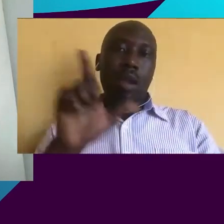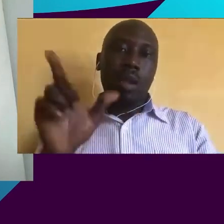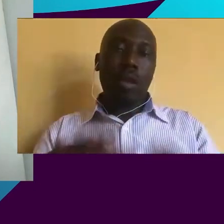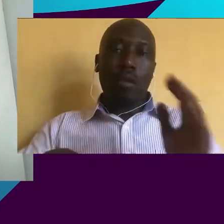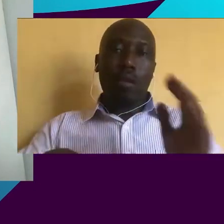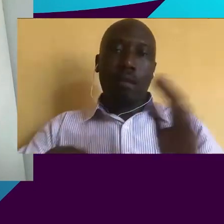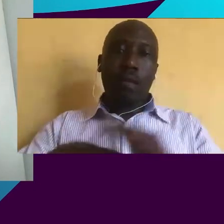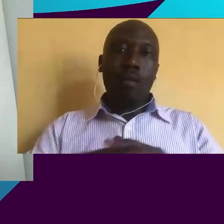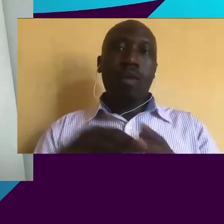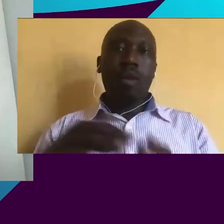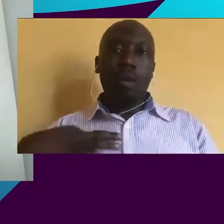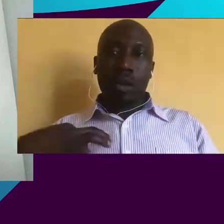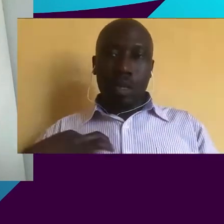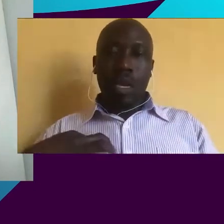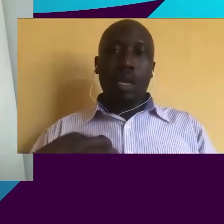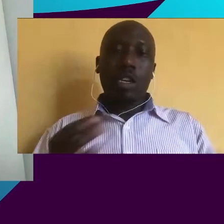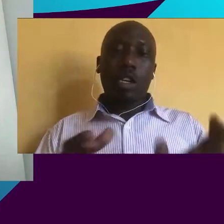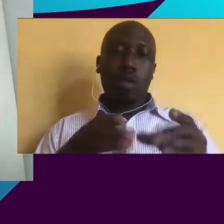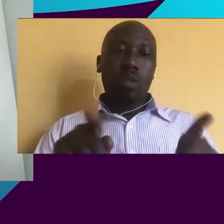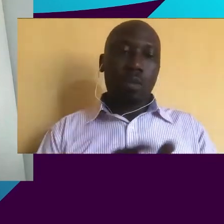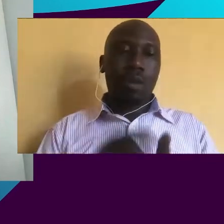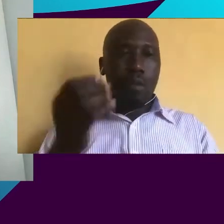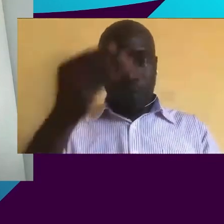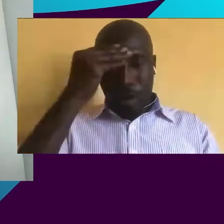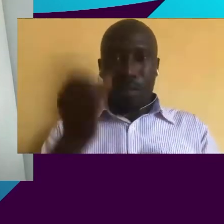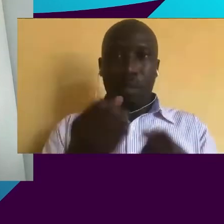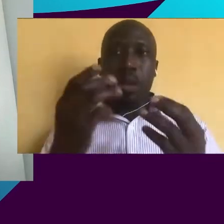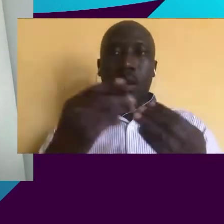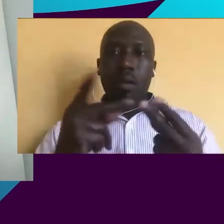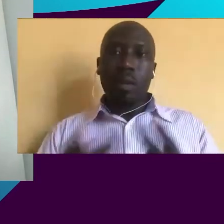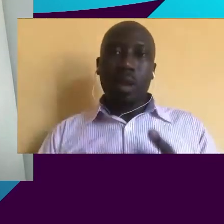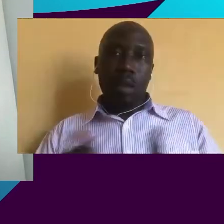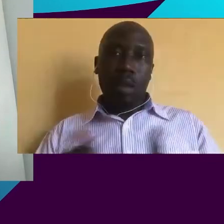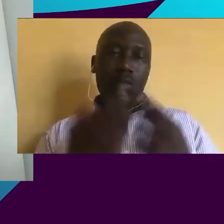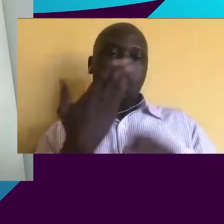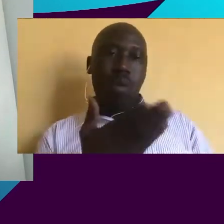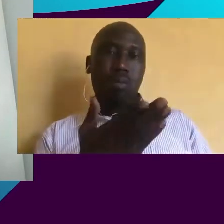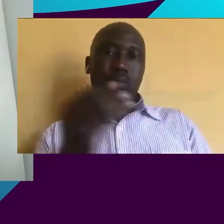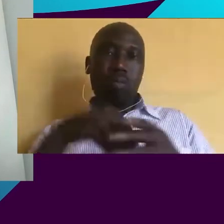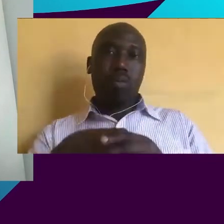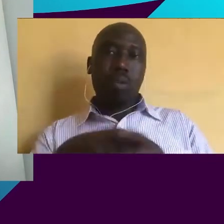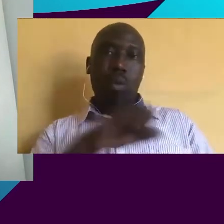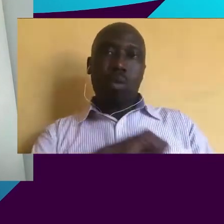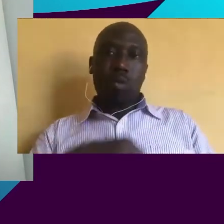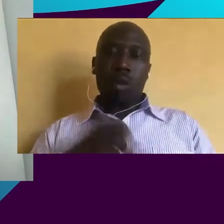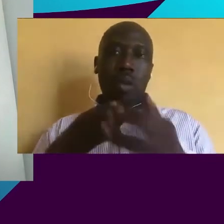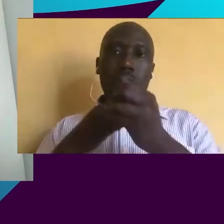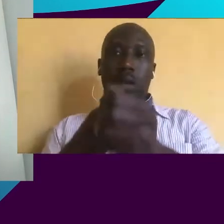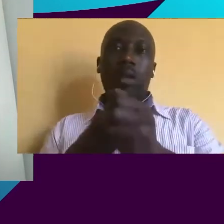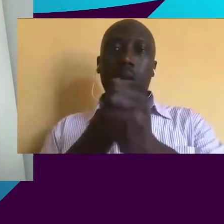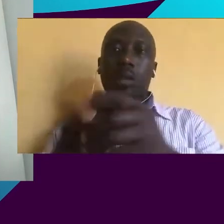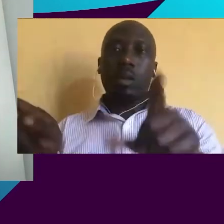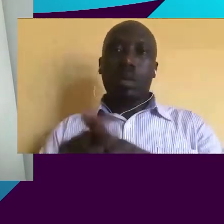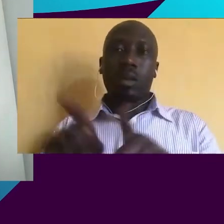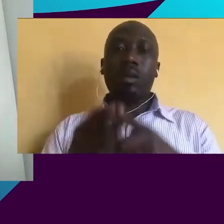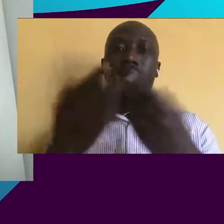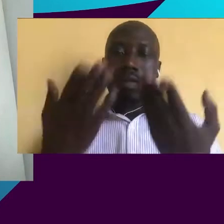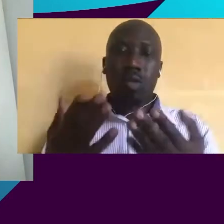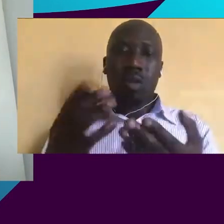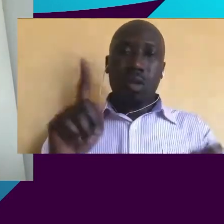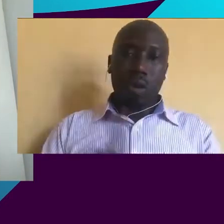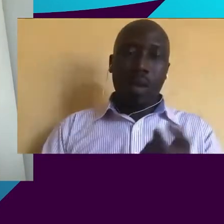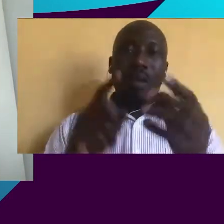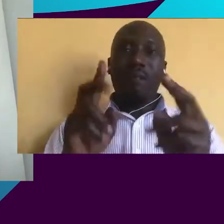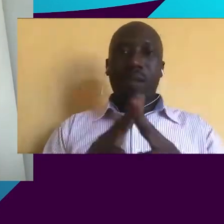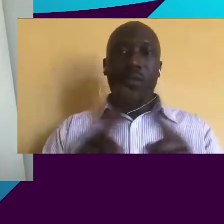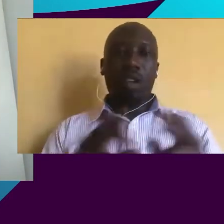many places, when you put ladies in leadership, you're very likely to get very good results, more